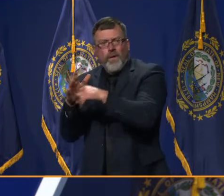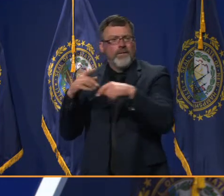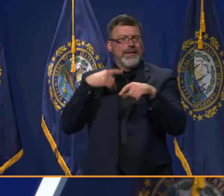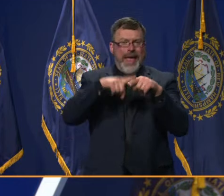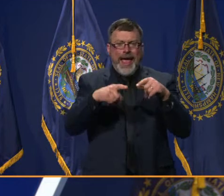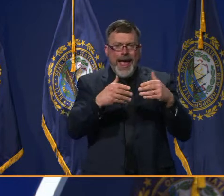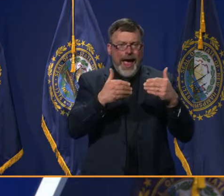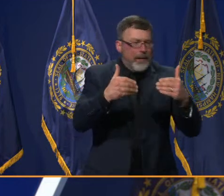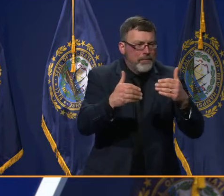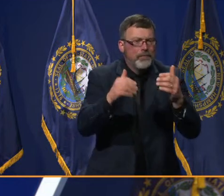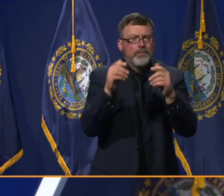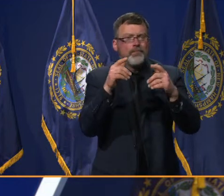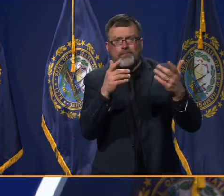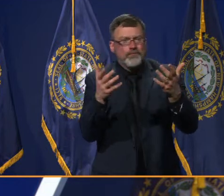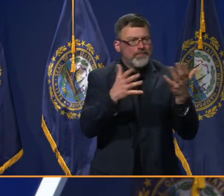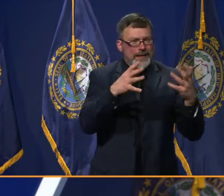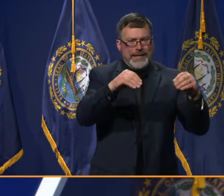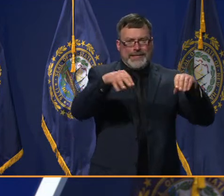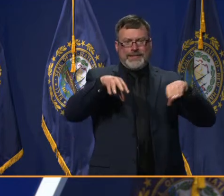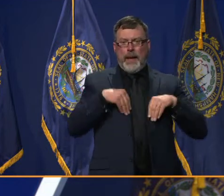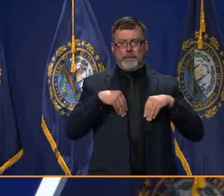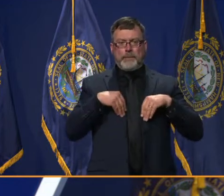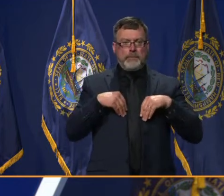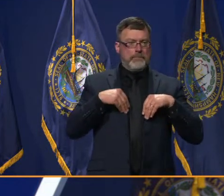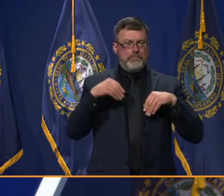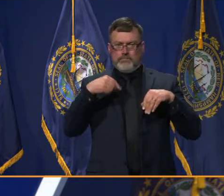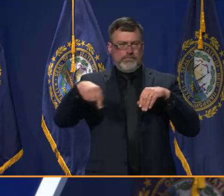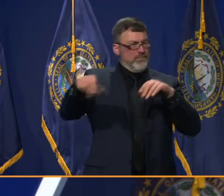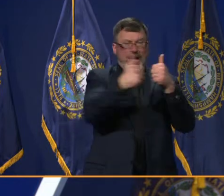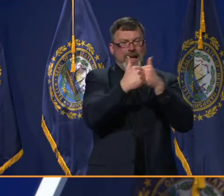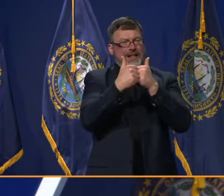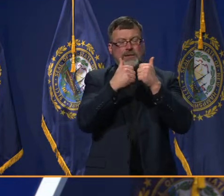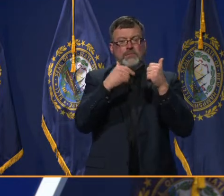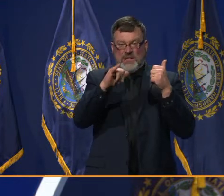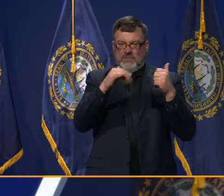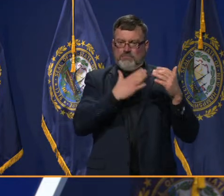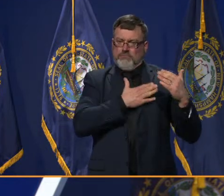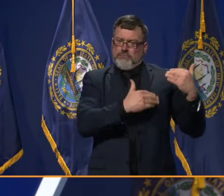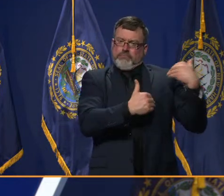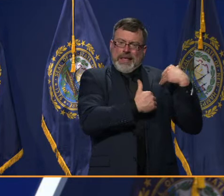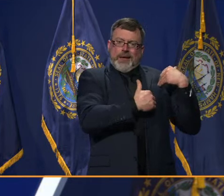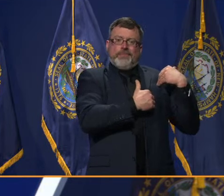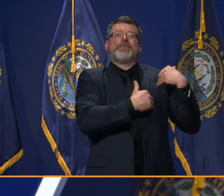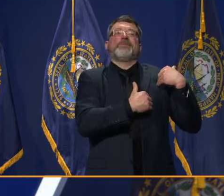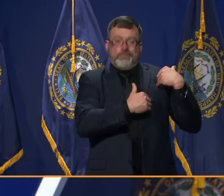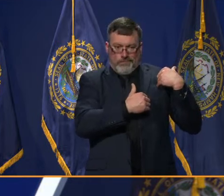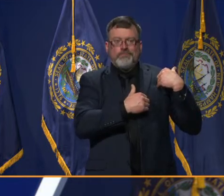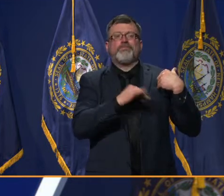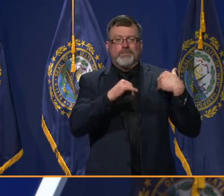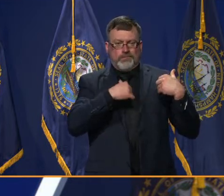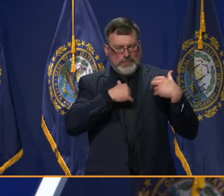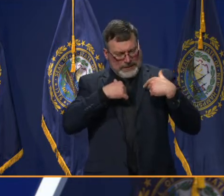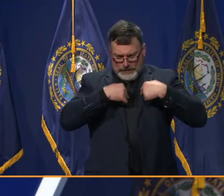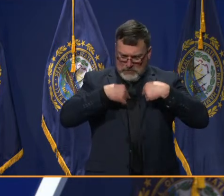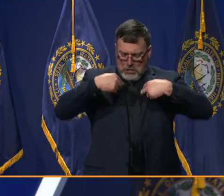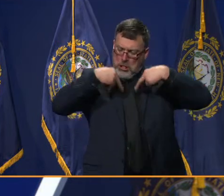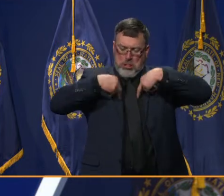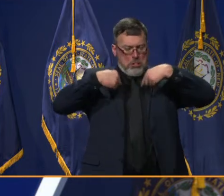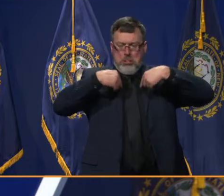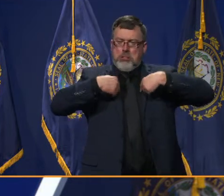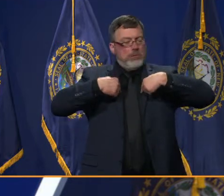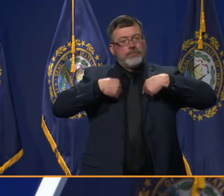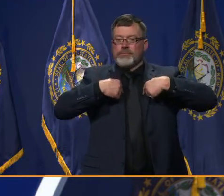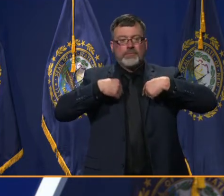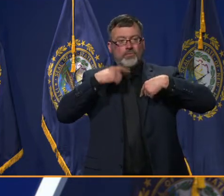be inspired to accept that we each have a role to play that is bigger than ourselves. Our redemption lies in finding